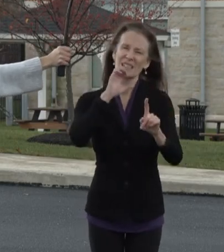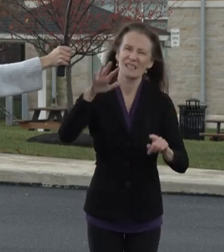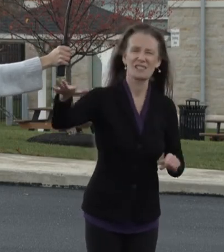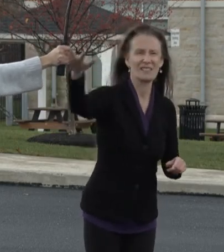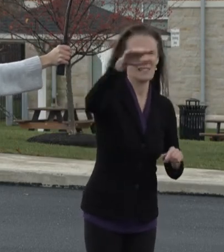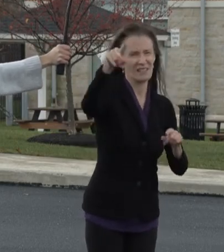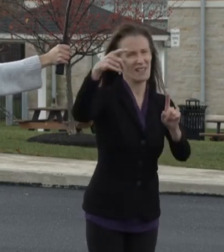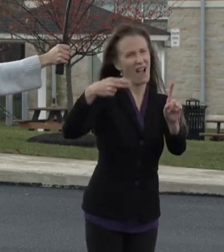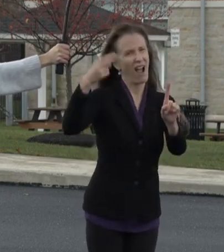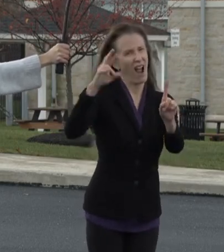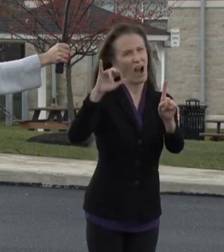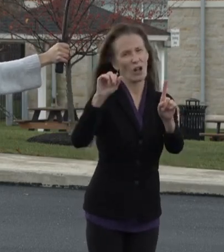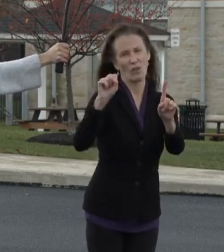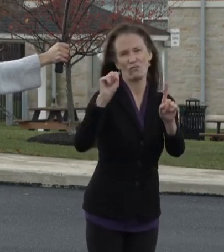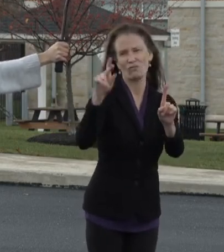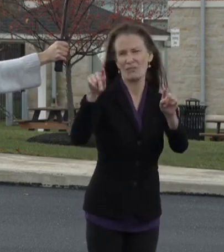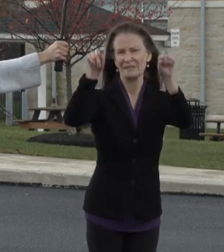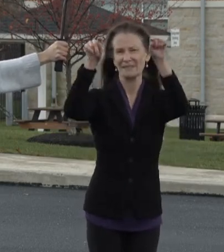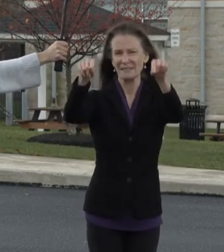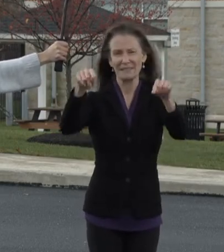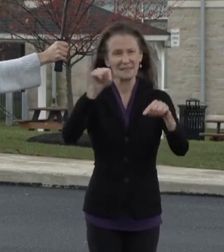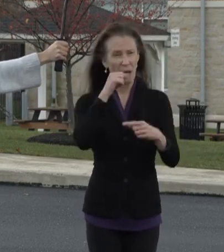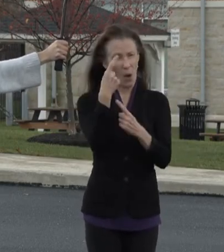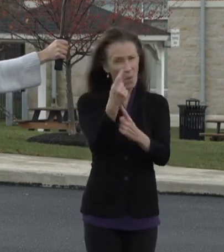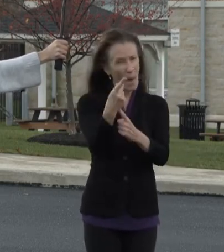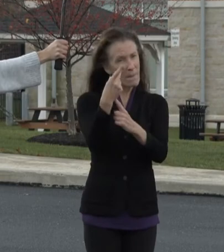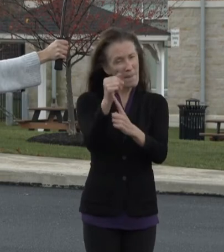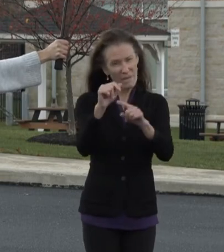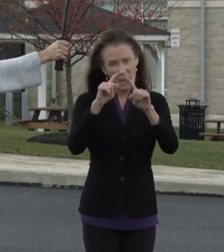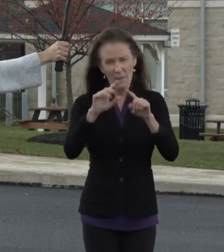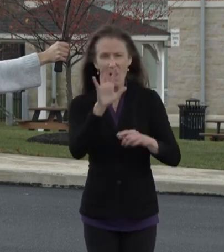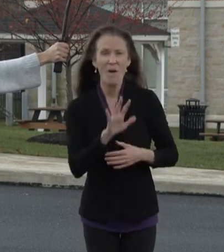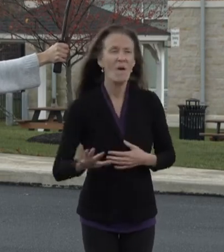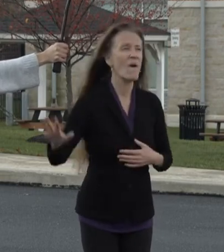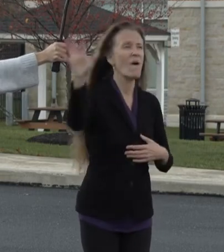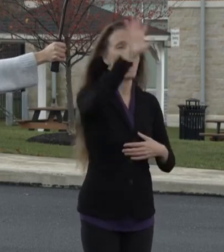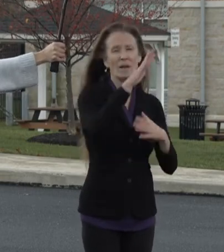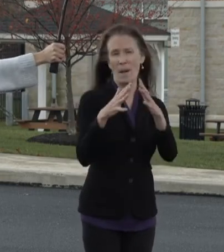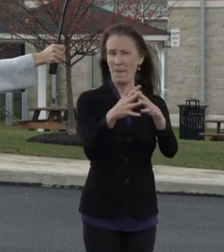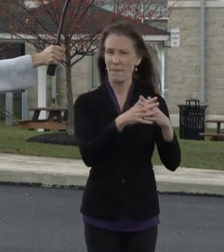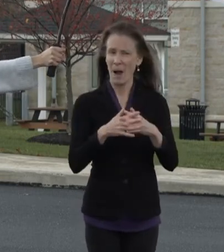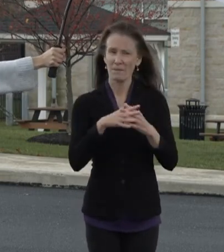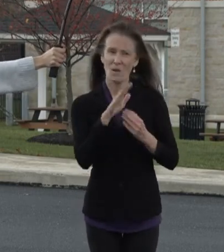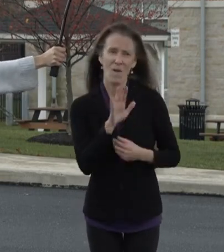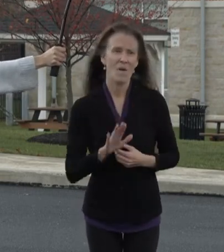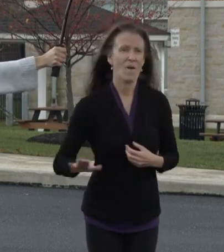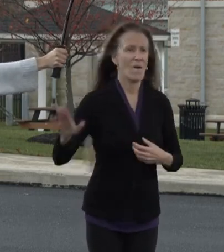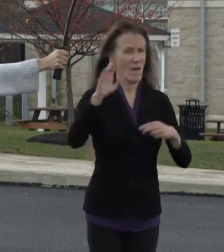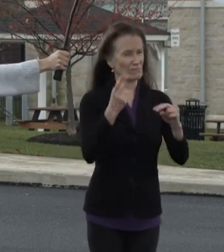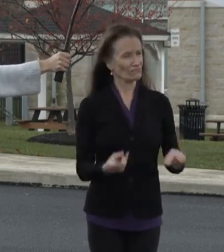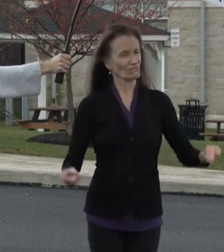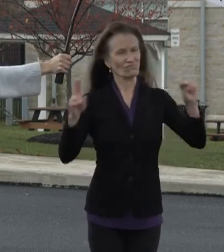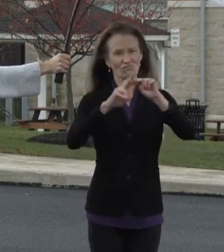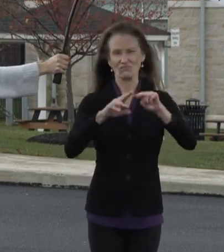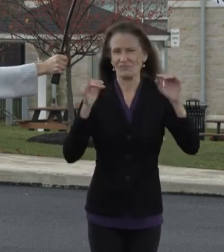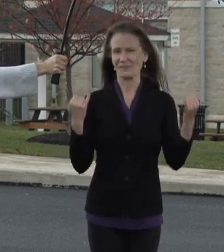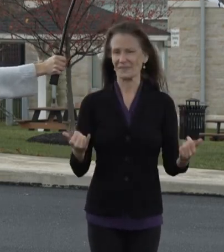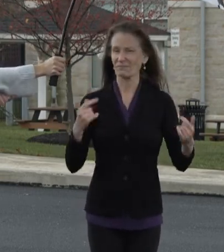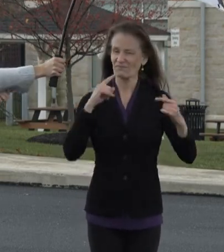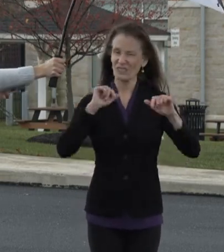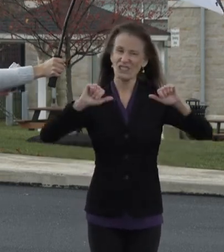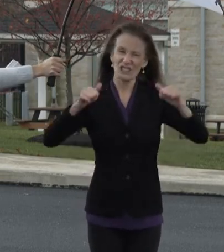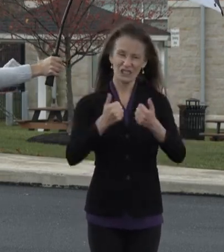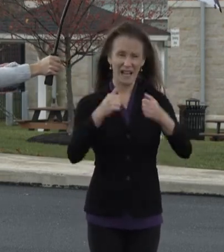this is not just in Pennsylvania. Every state in the country now seeing increases is having challenges in the long-term